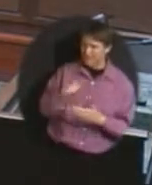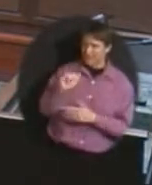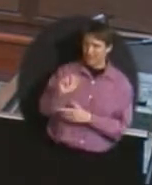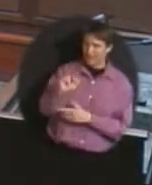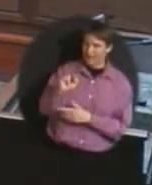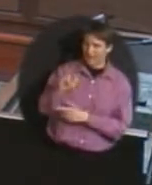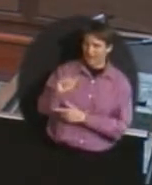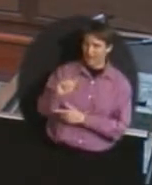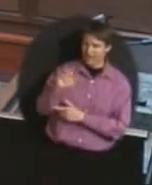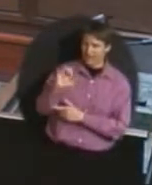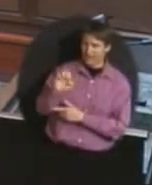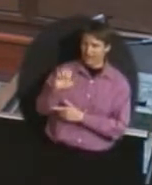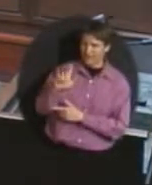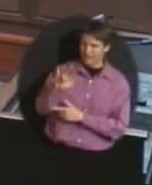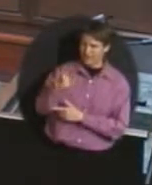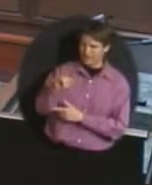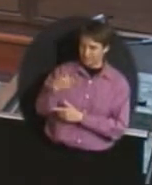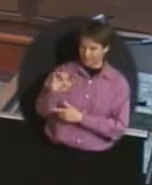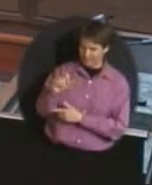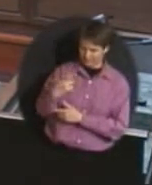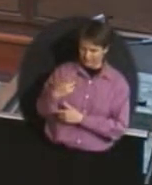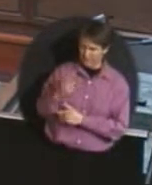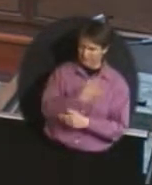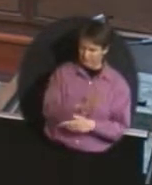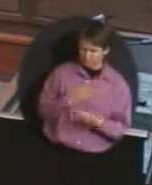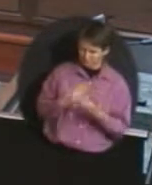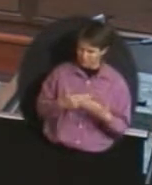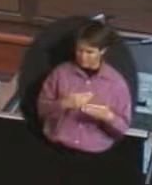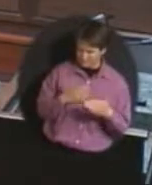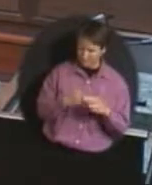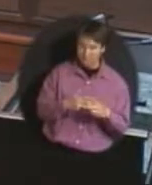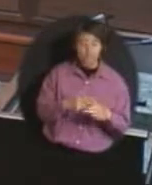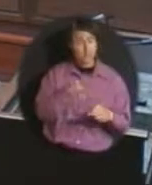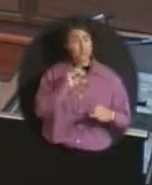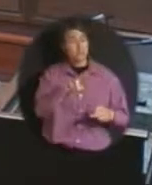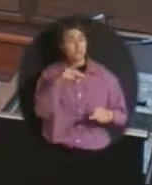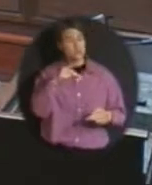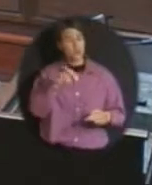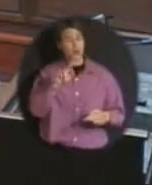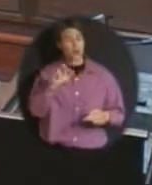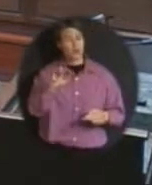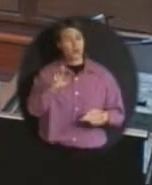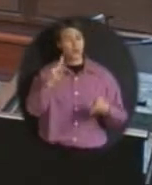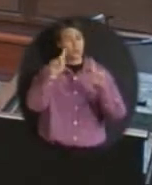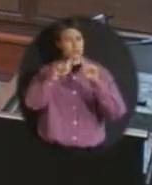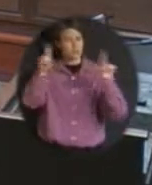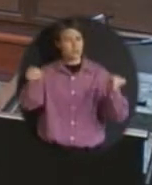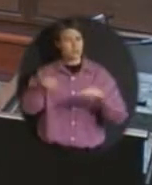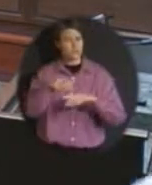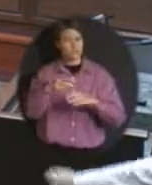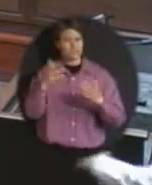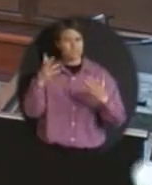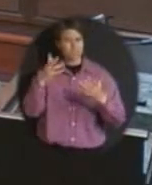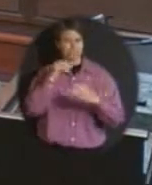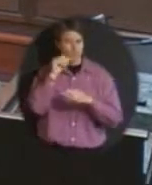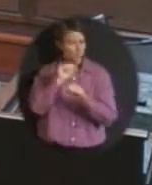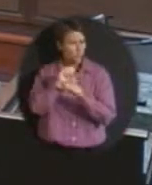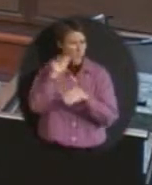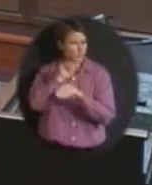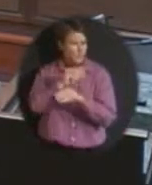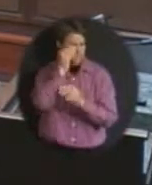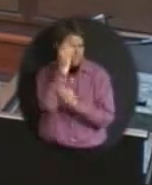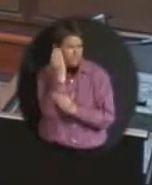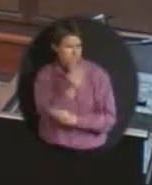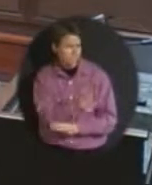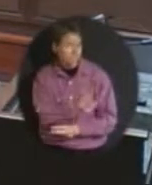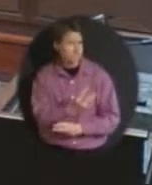is her name. That's the most important thing, so. Mr. Parker, we have a screen out tonight. Uh-oh. So just, that is